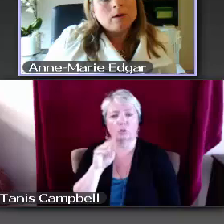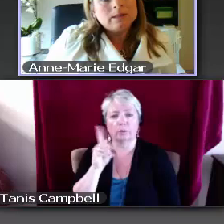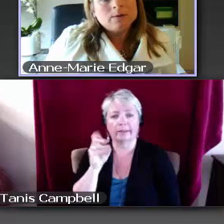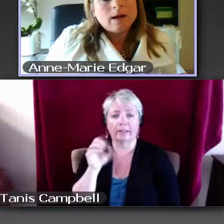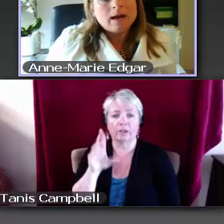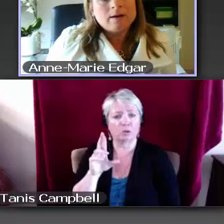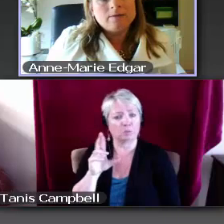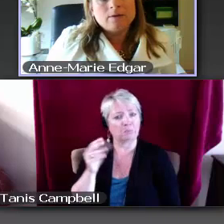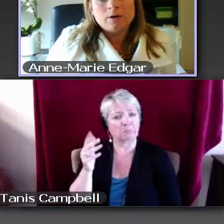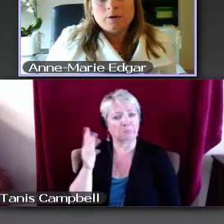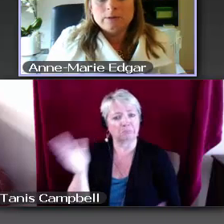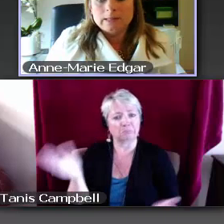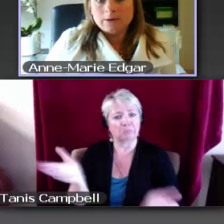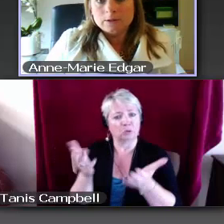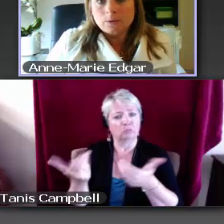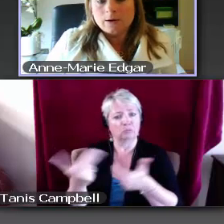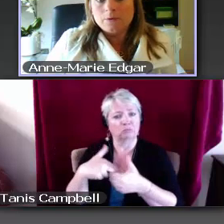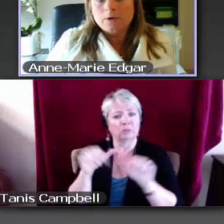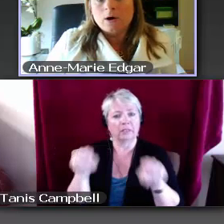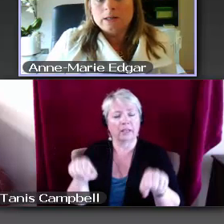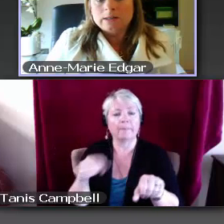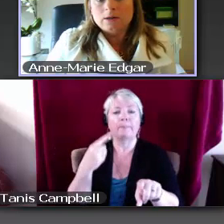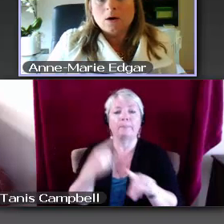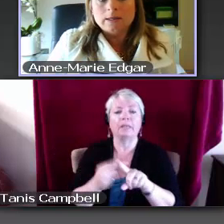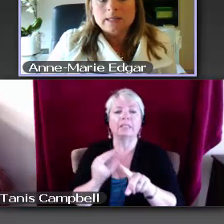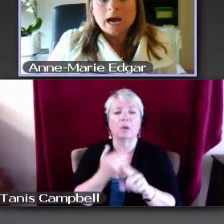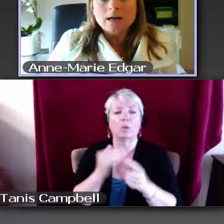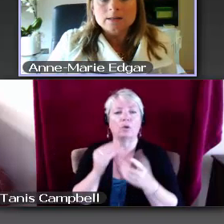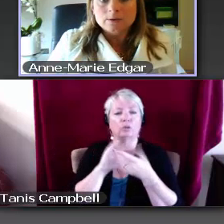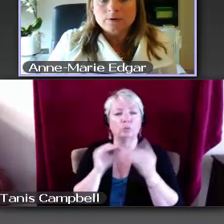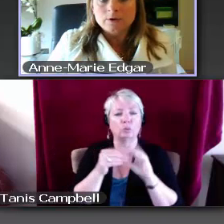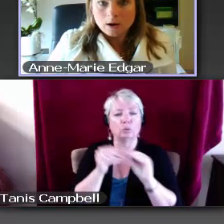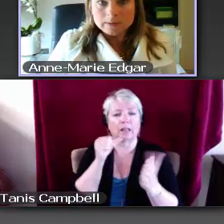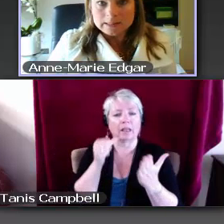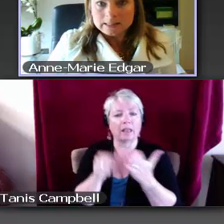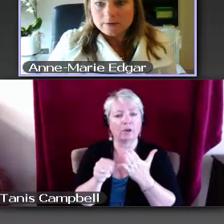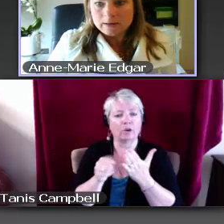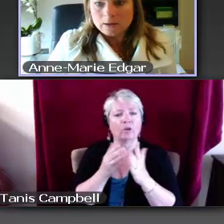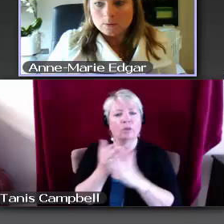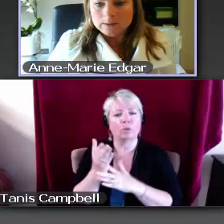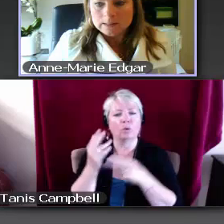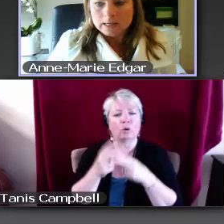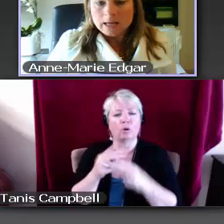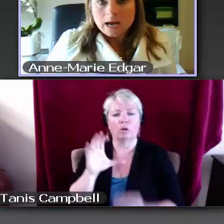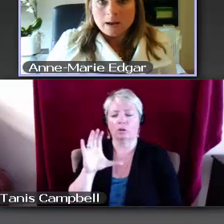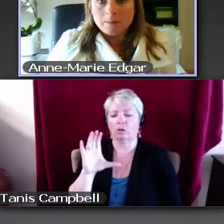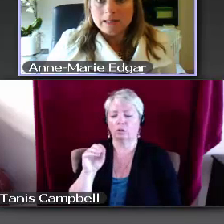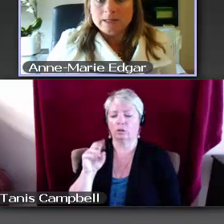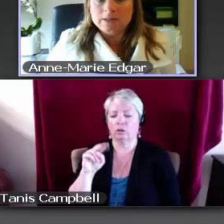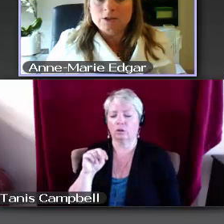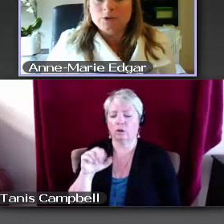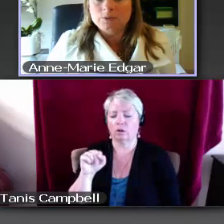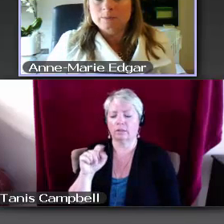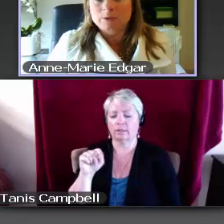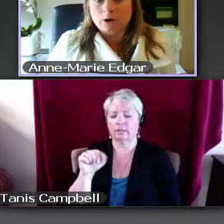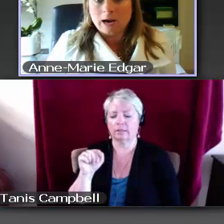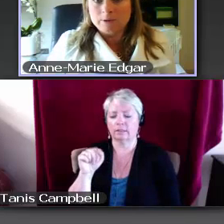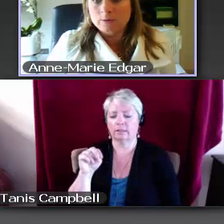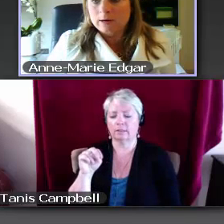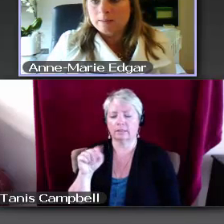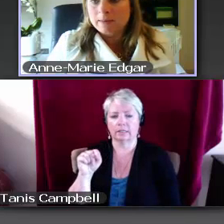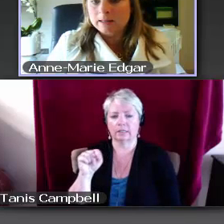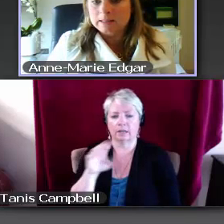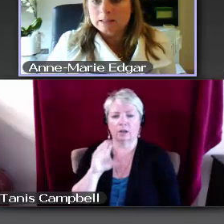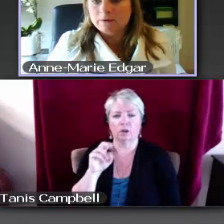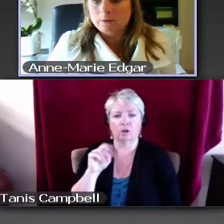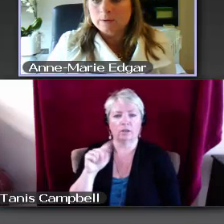We also have our newsletters going out through Constant Contact. So if you're not receiving those, please do subscribe